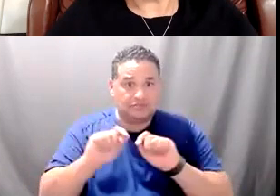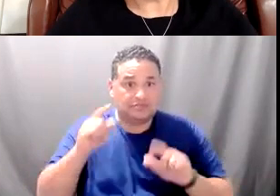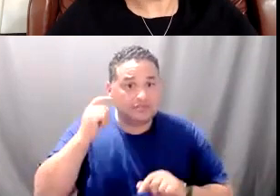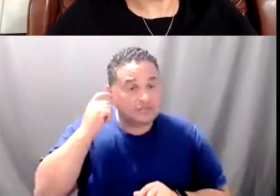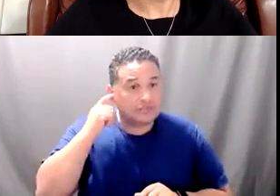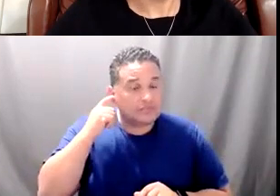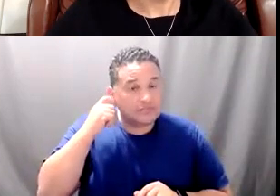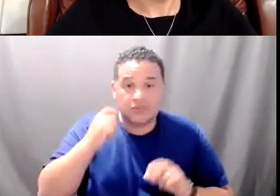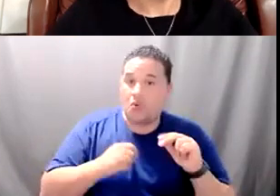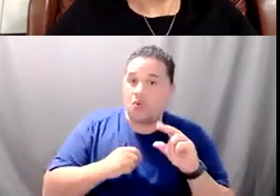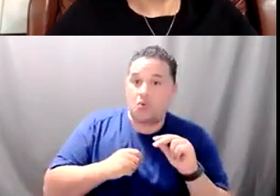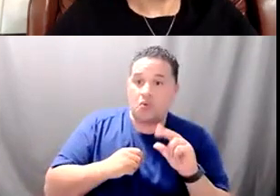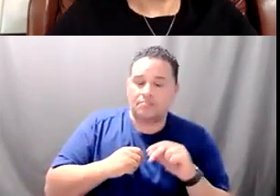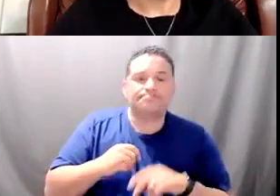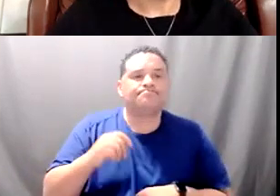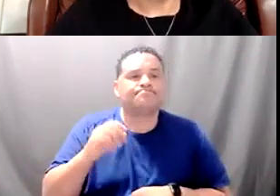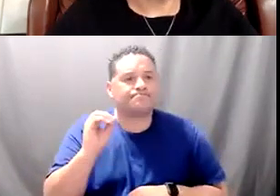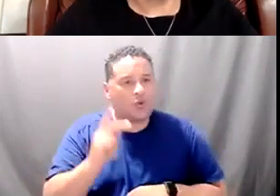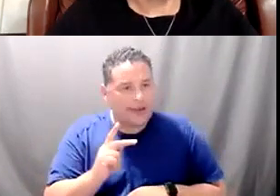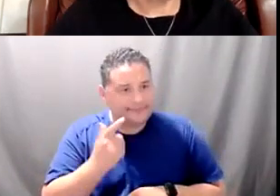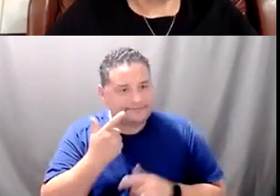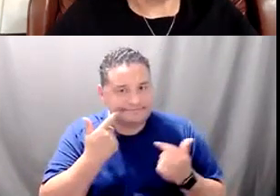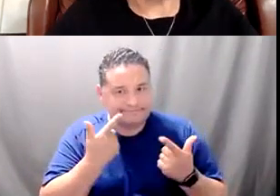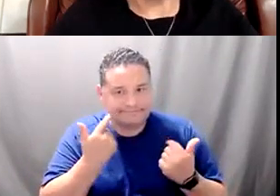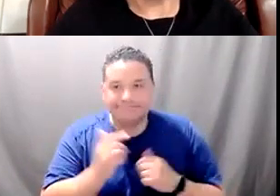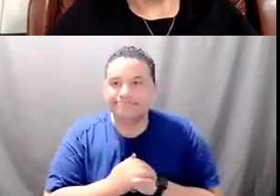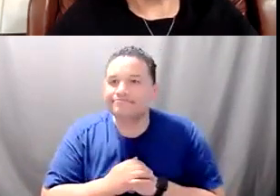No. Okay.